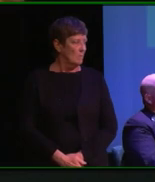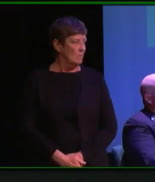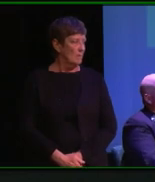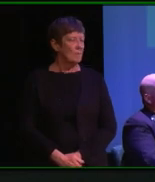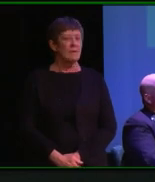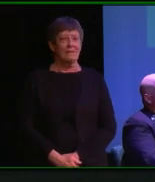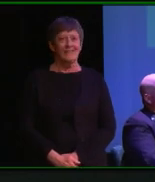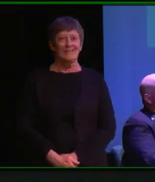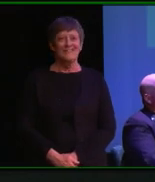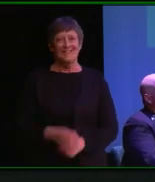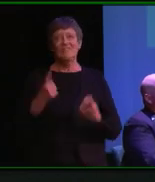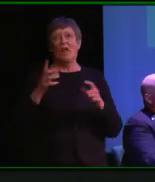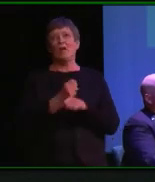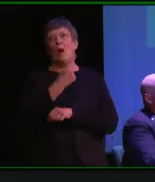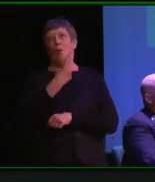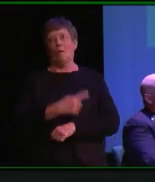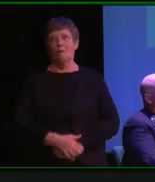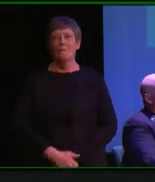Okay, we got one.